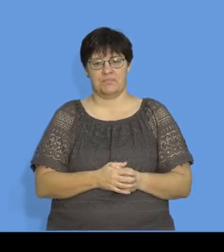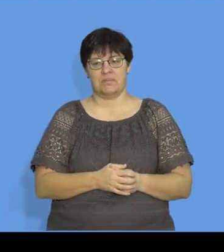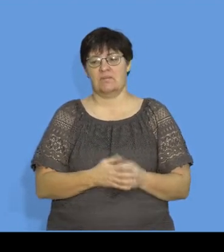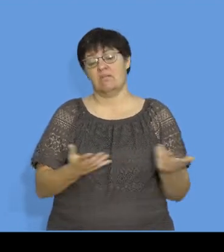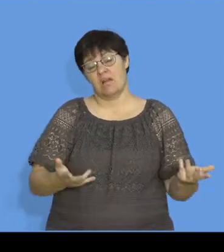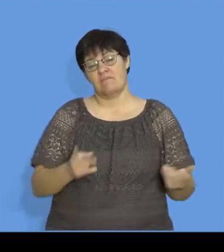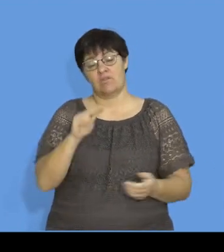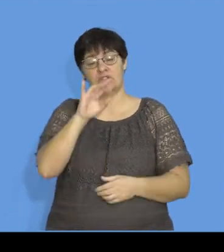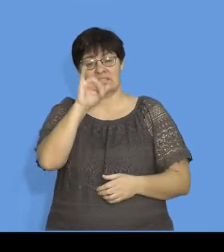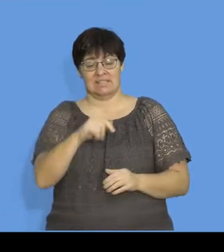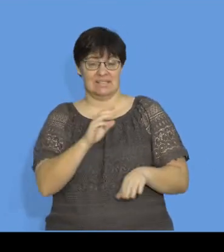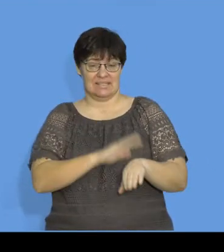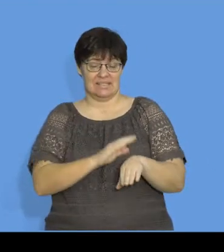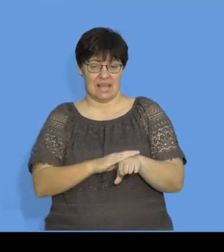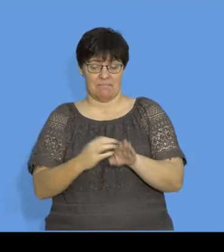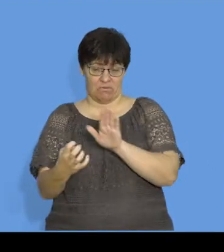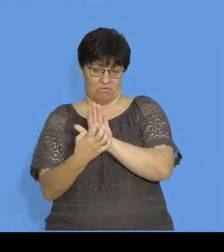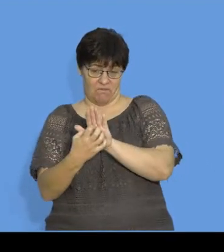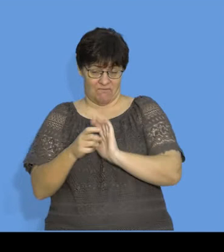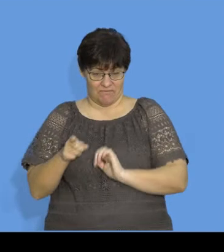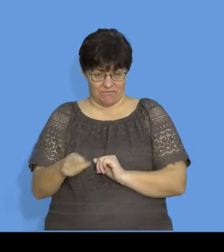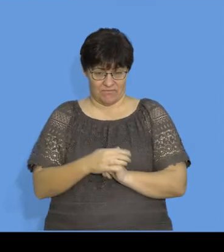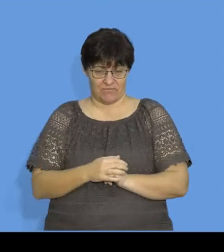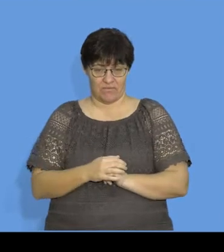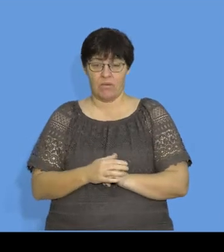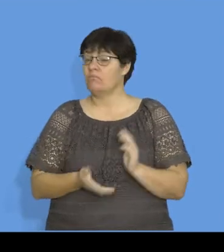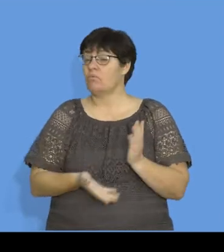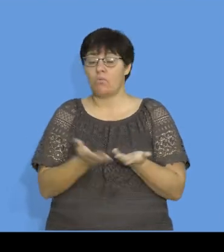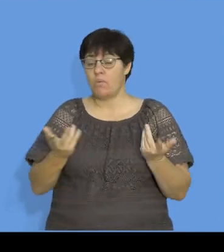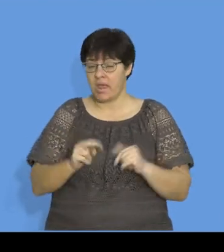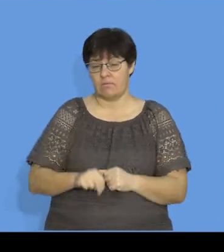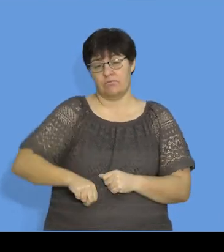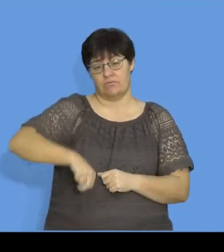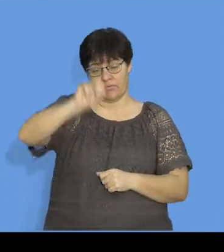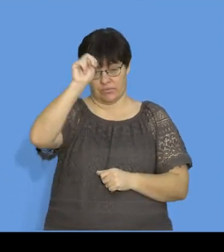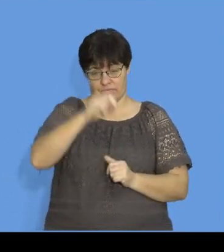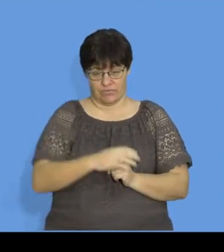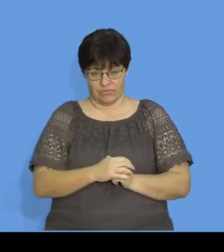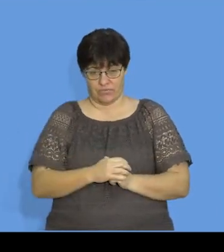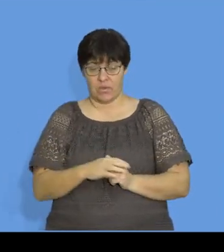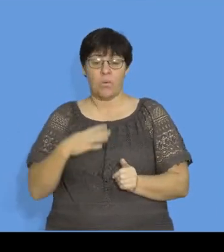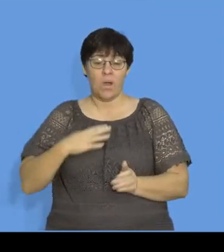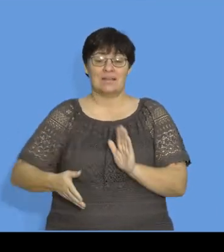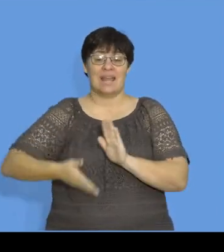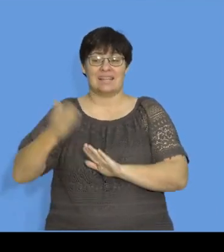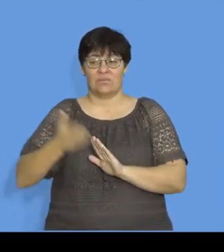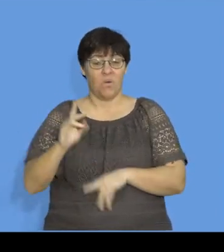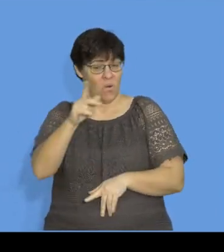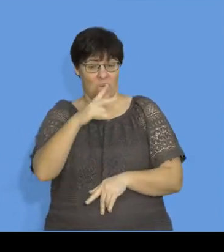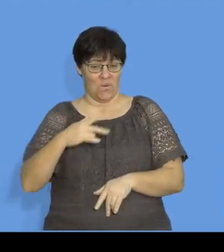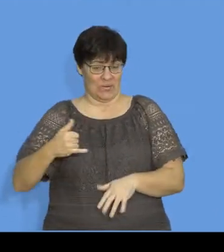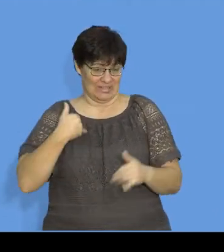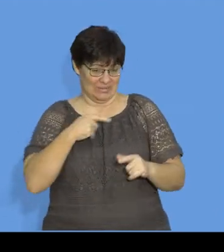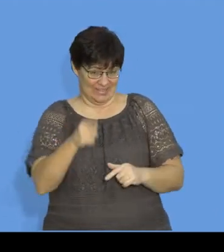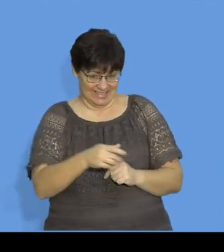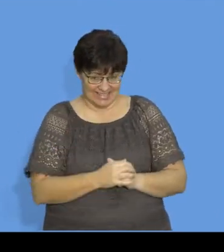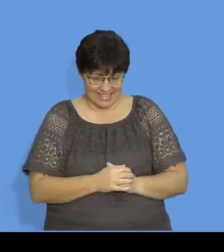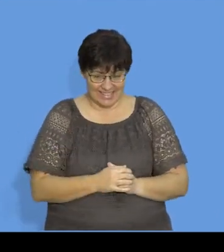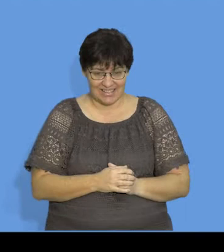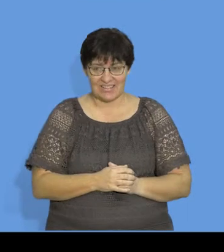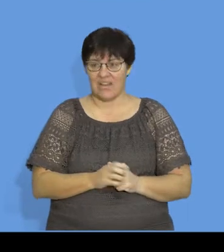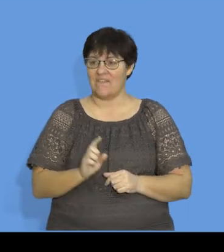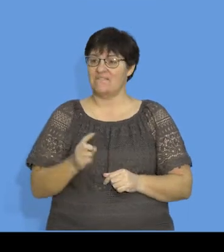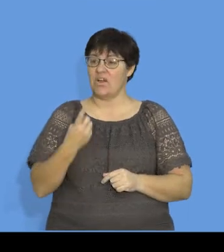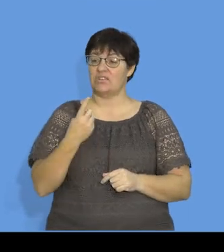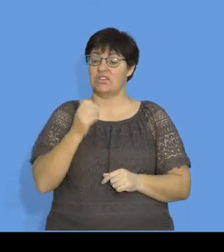now we've got a velocity time graph, okay, and it's going north. So here we go. We want the acceleration. Now, this is fun.